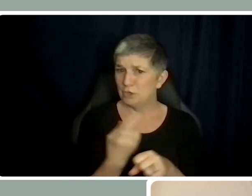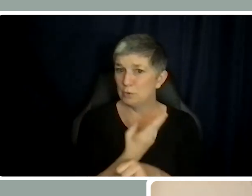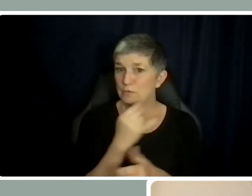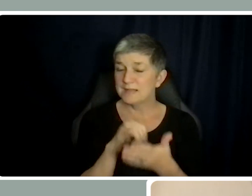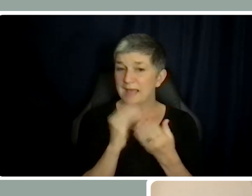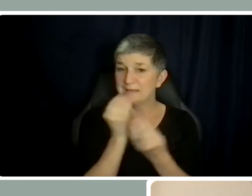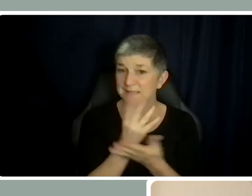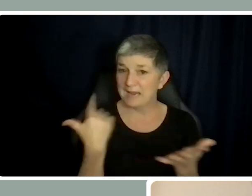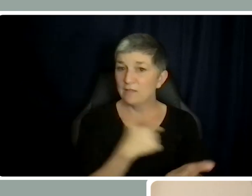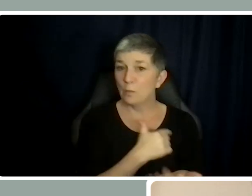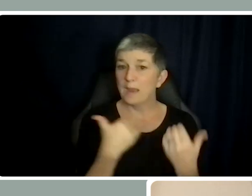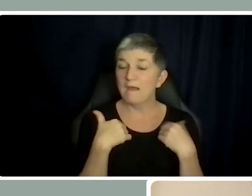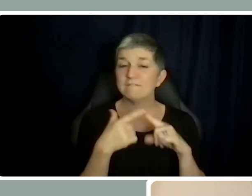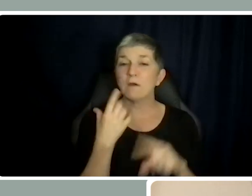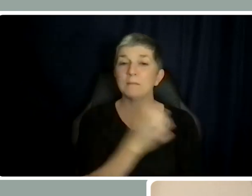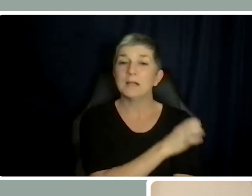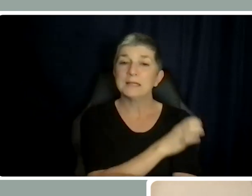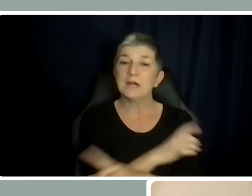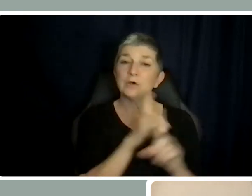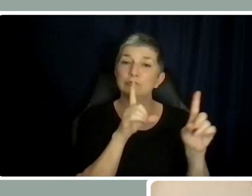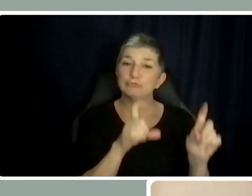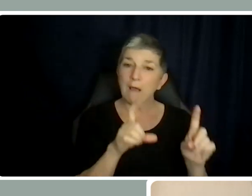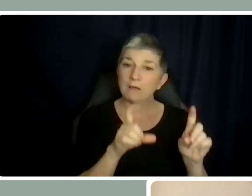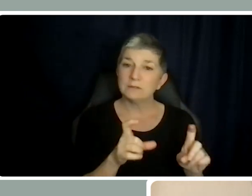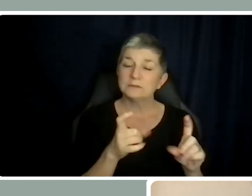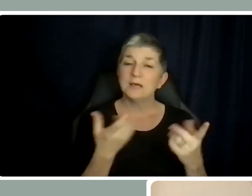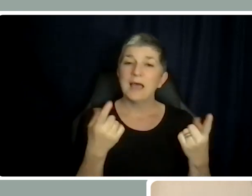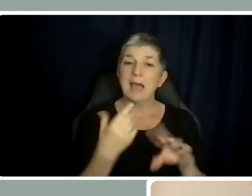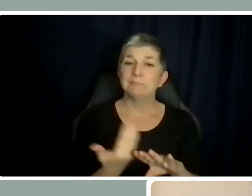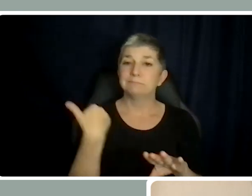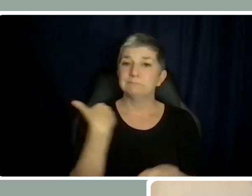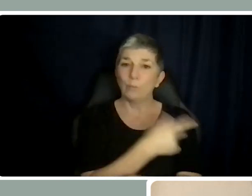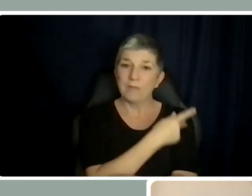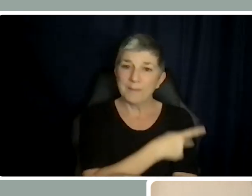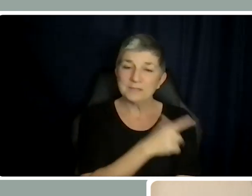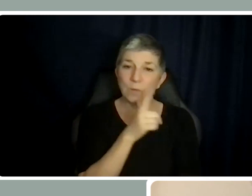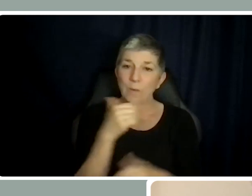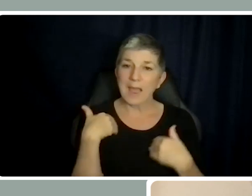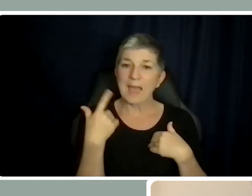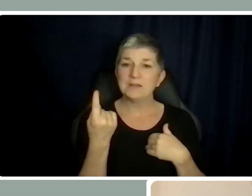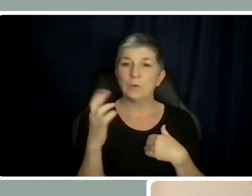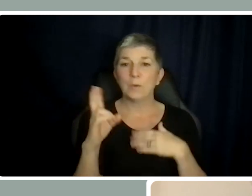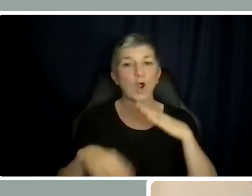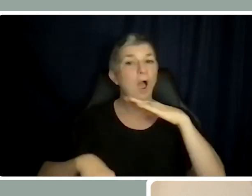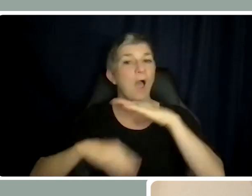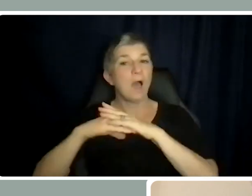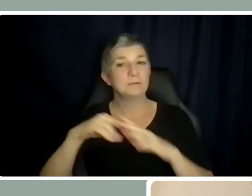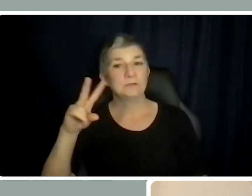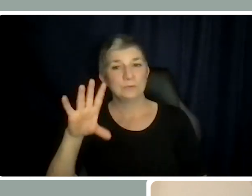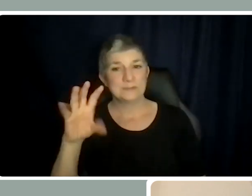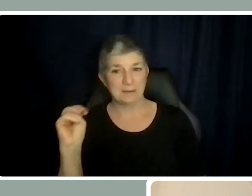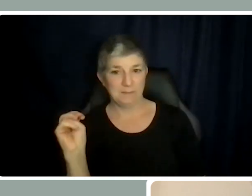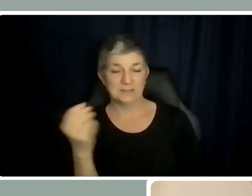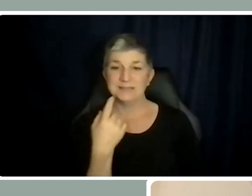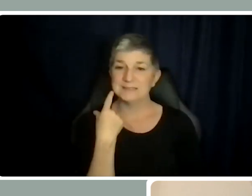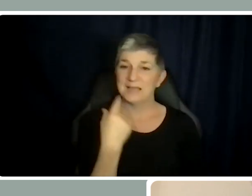data that we have from clinical trials that were done in patients that had tumors up to 2 centimeters and say that